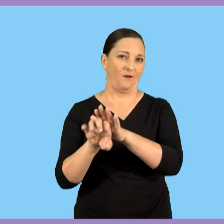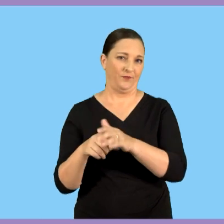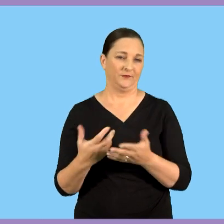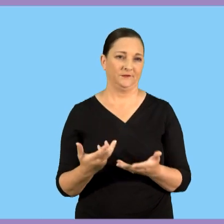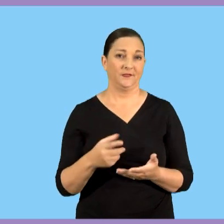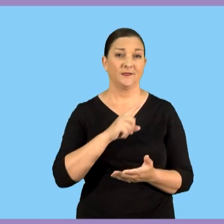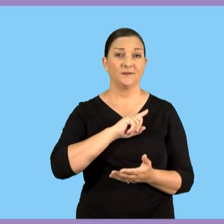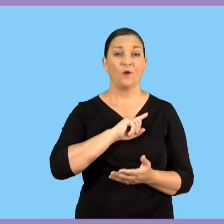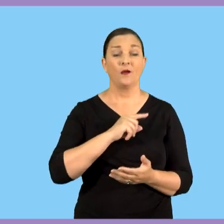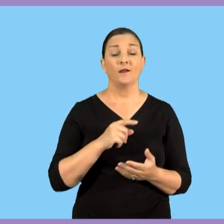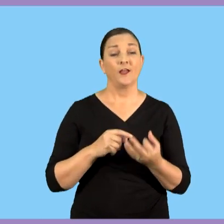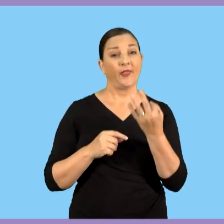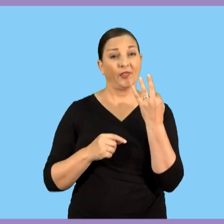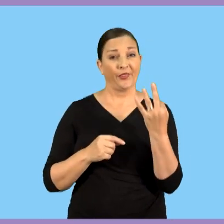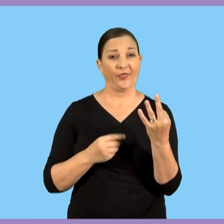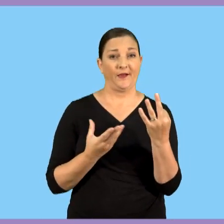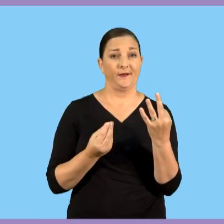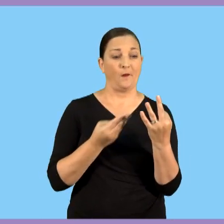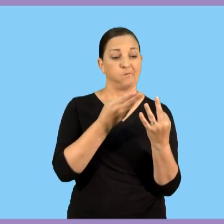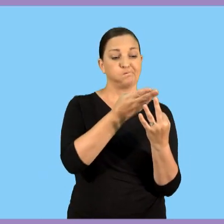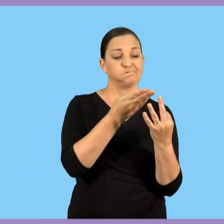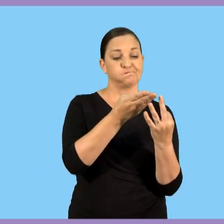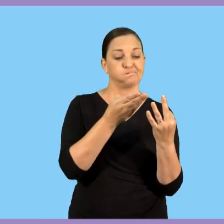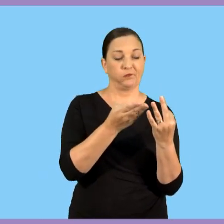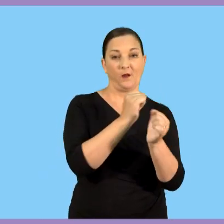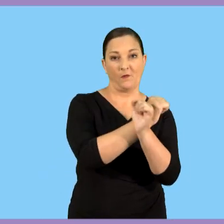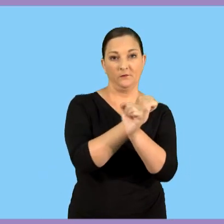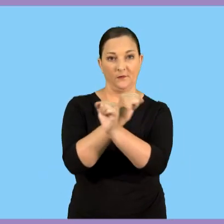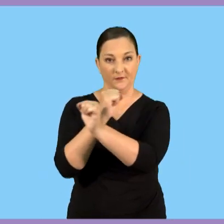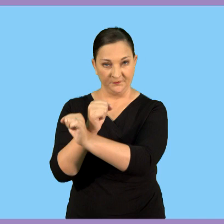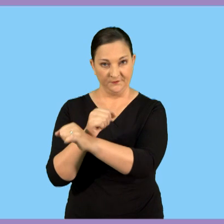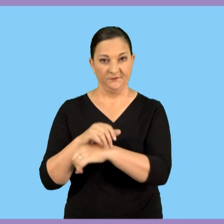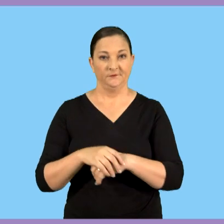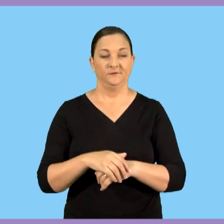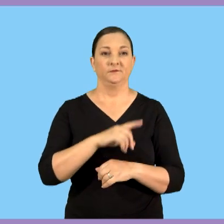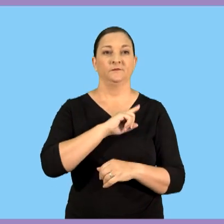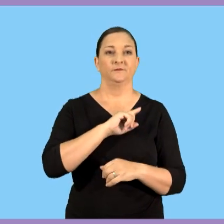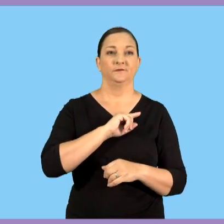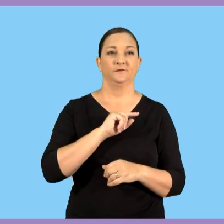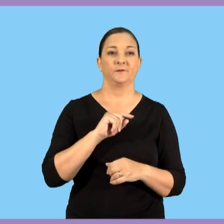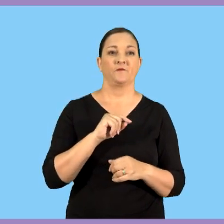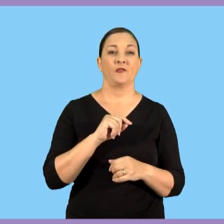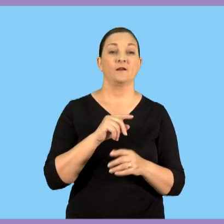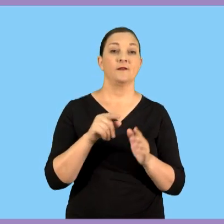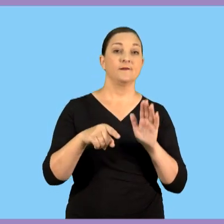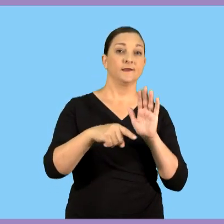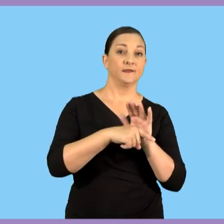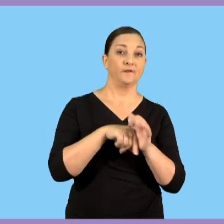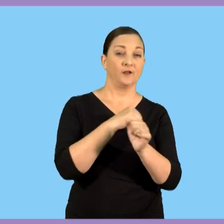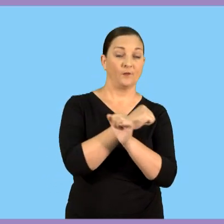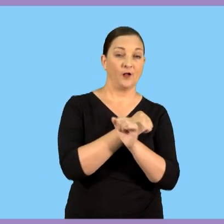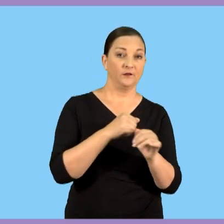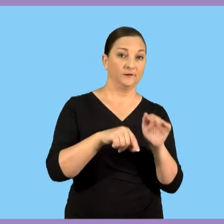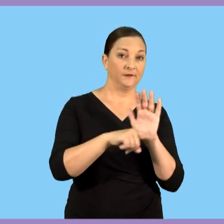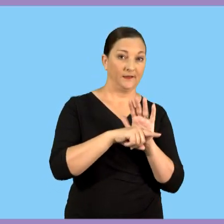3 numbers here. So we multiply the first 2. Like I said, it's a negative multiplied by a negative. We know that